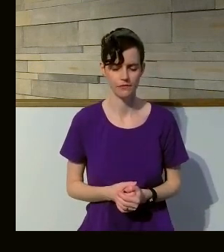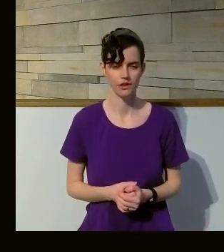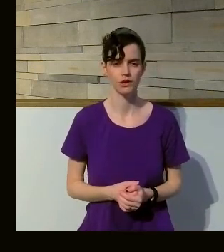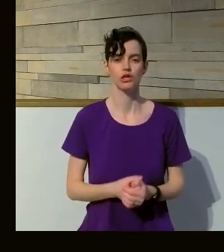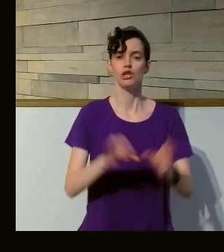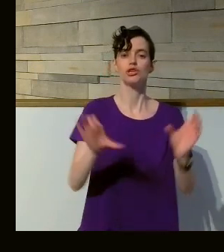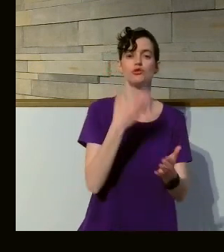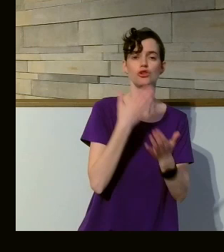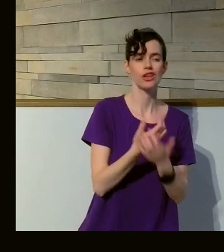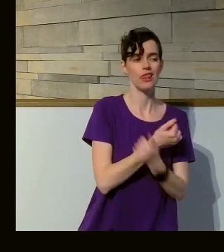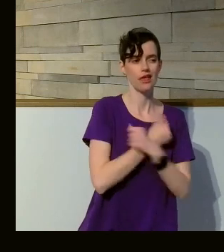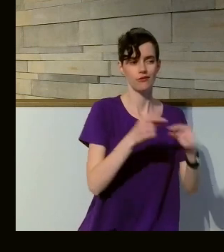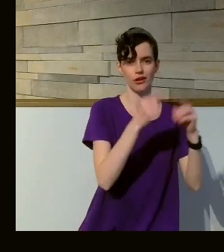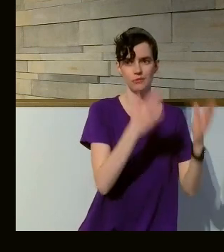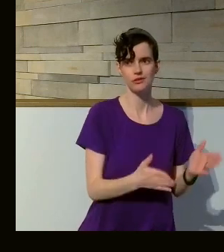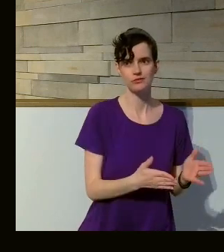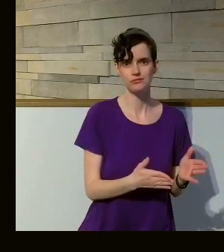Do good. Love your enemies, right? If